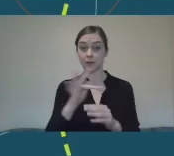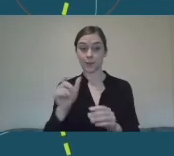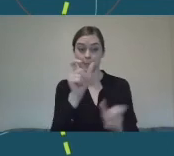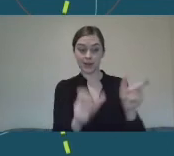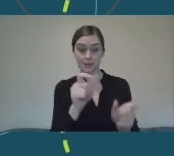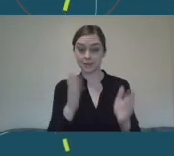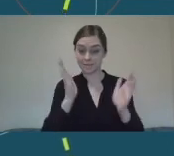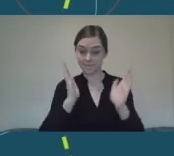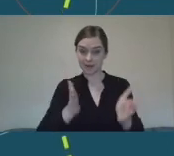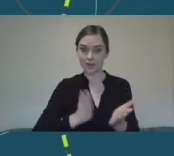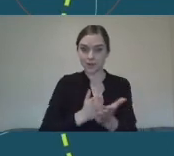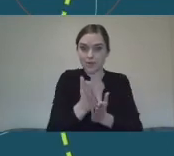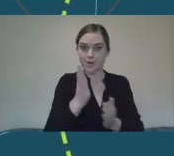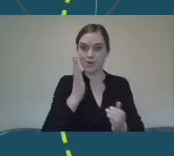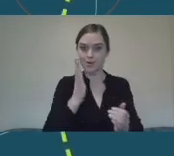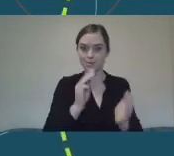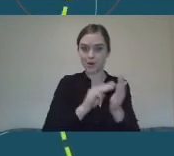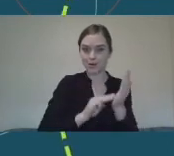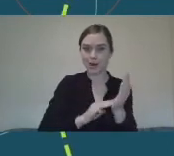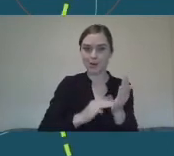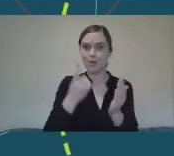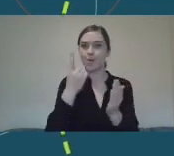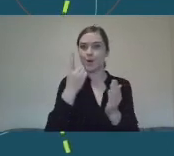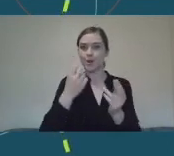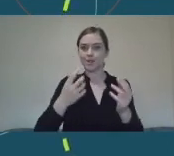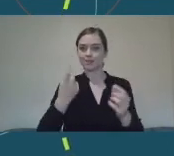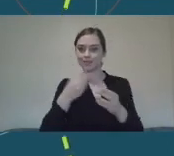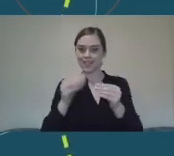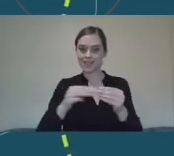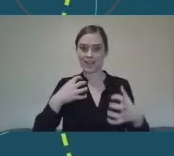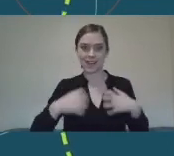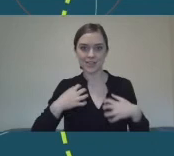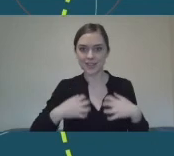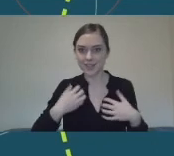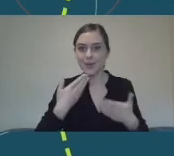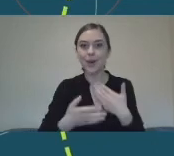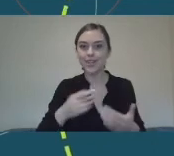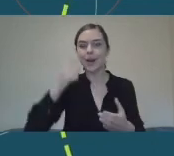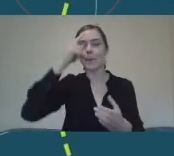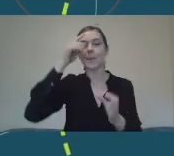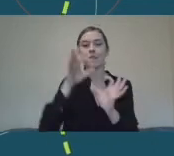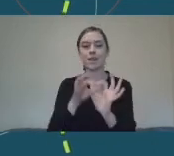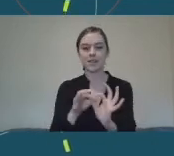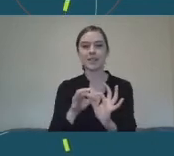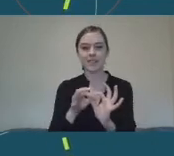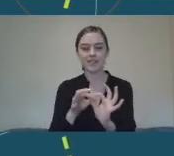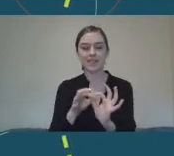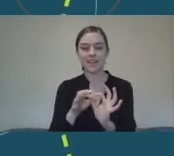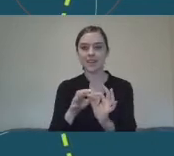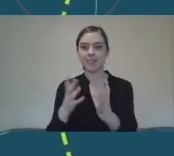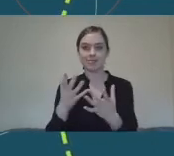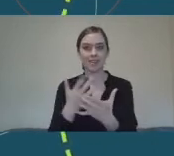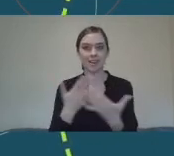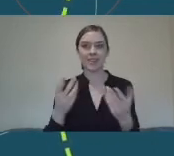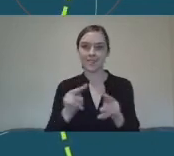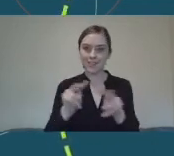program that one of the most interesting areas they're finding in this is this area called mindfulness. We have many, many good videos